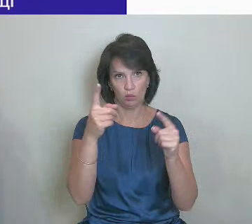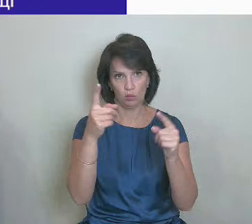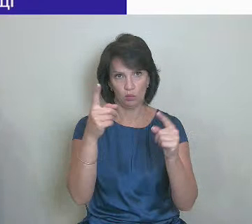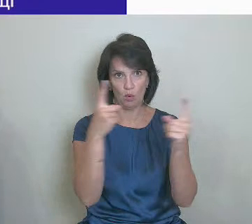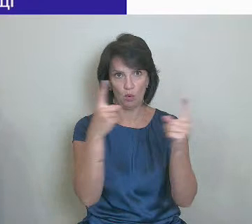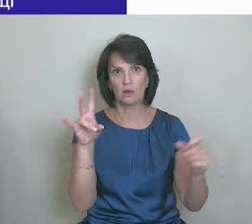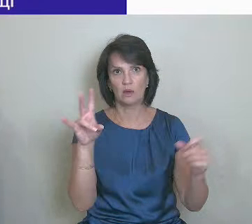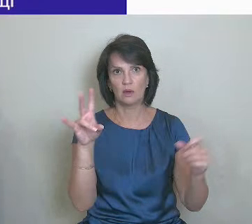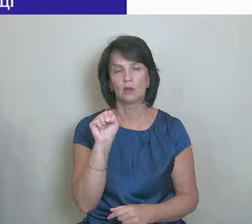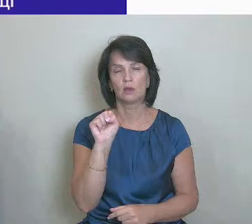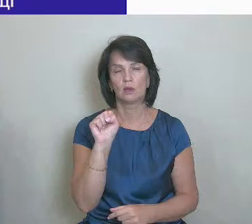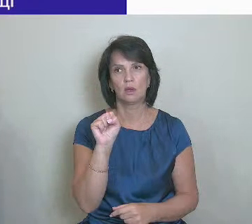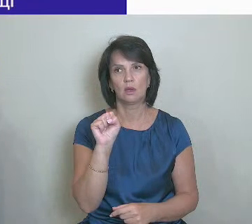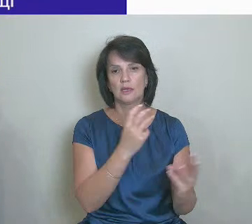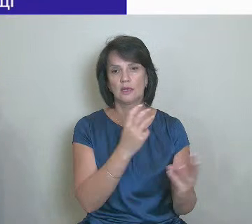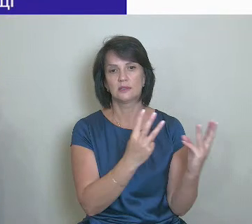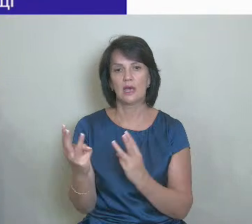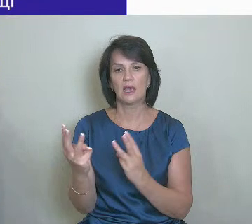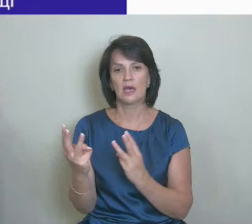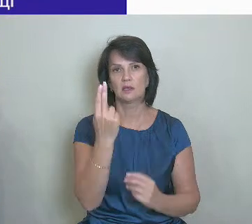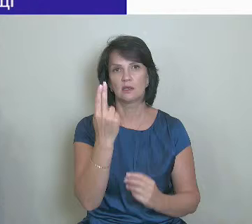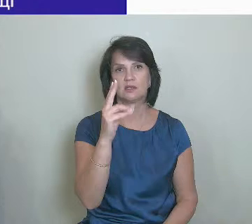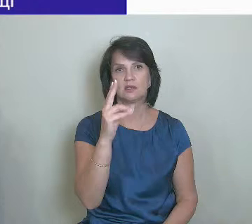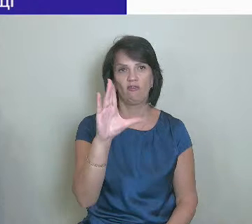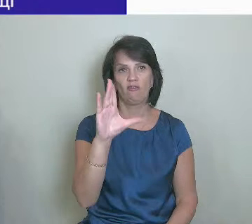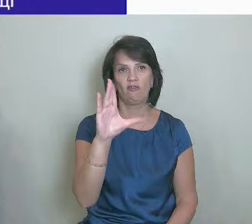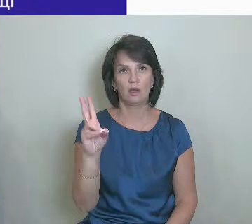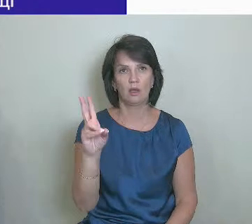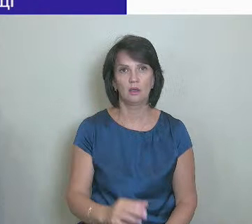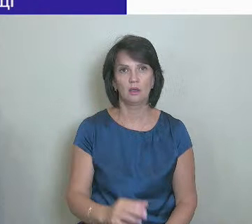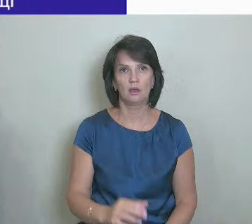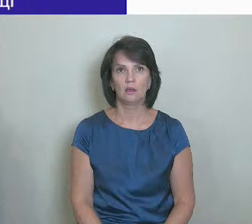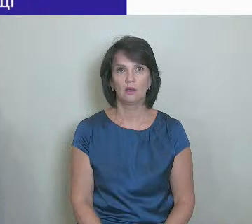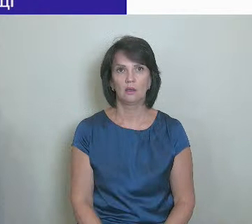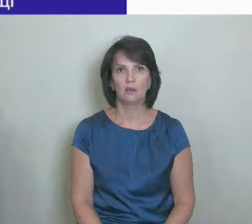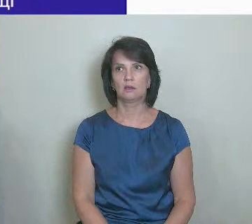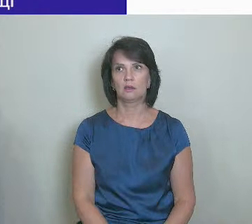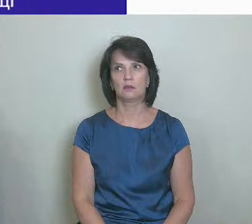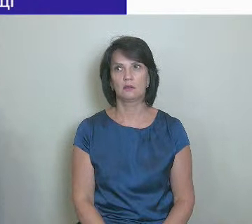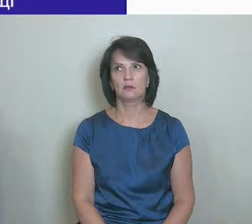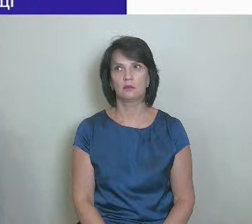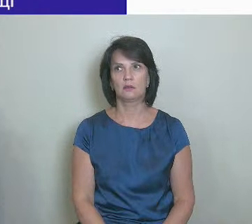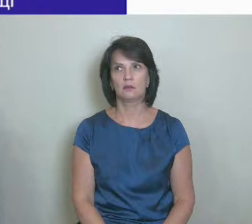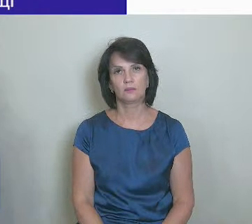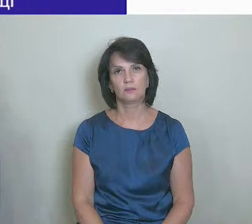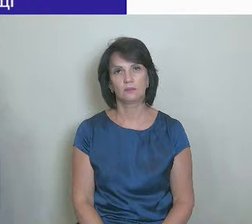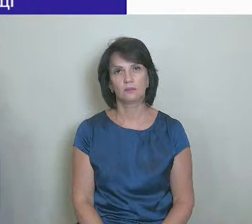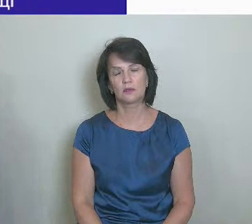shortly, and this information is going to be available on the CC website.